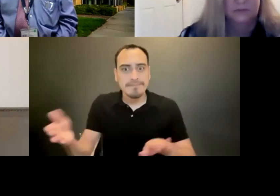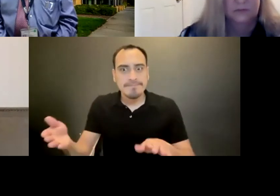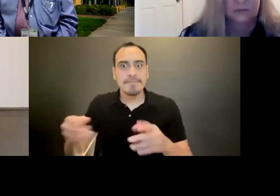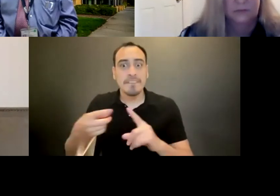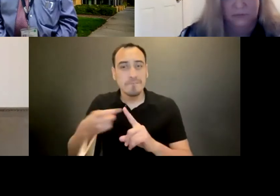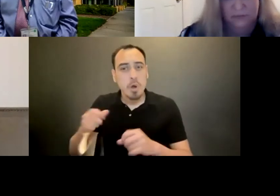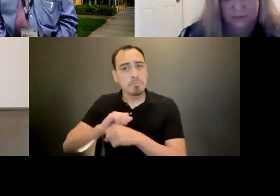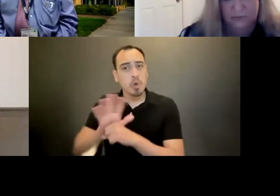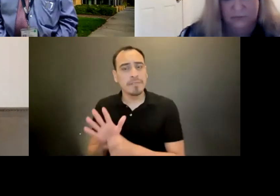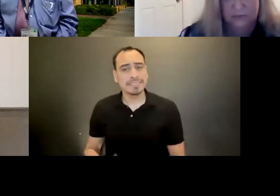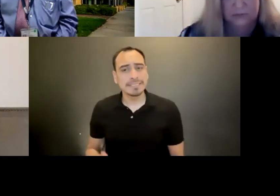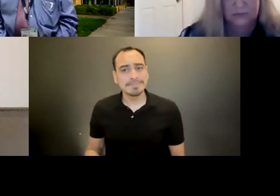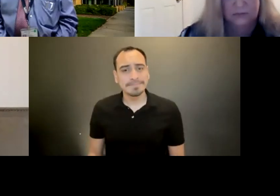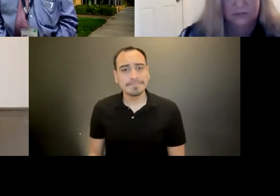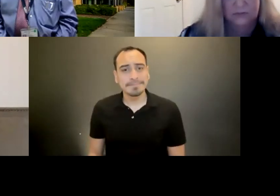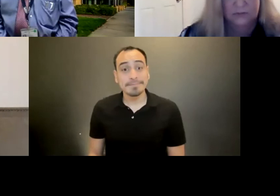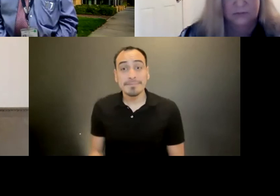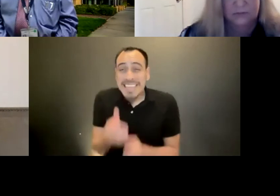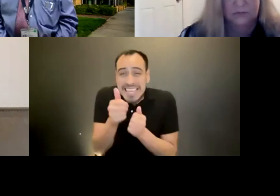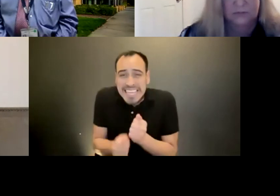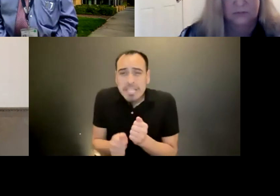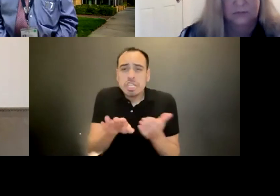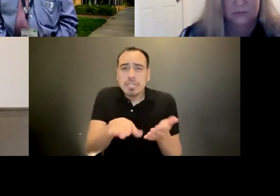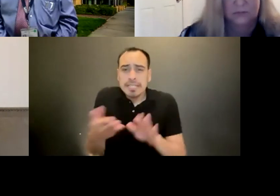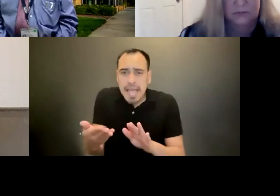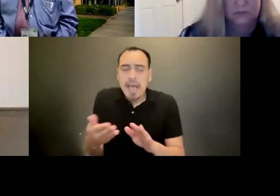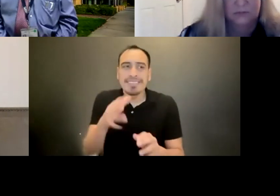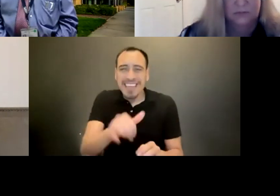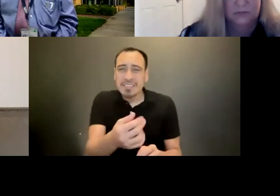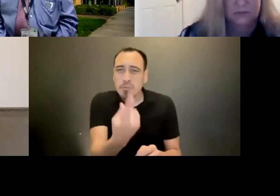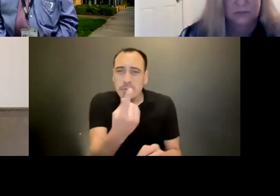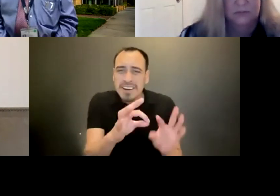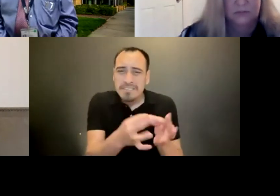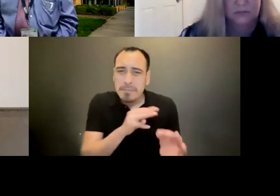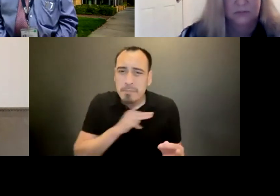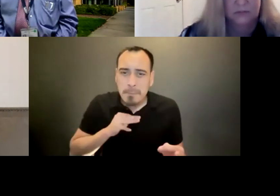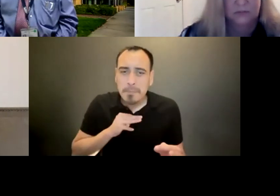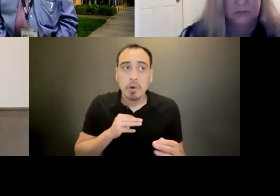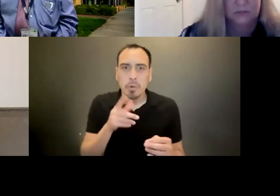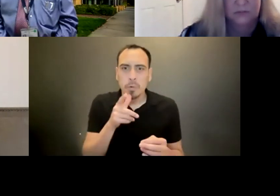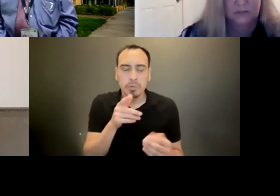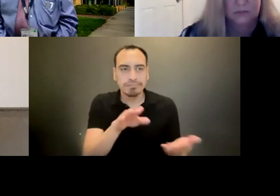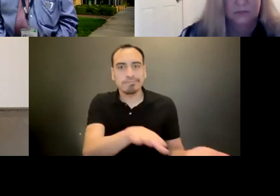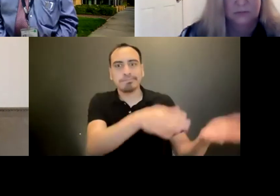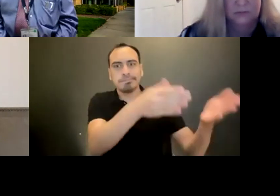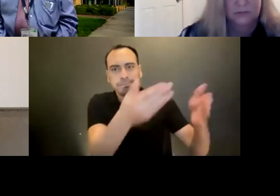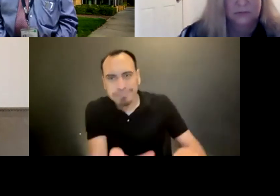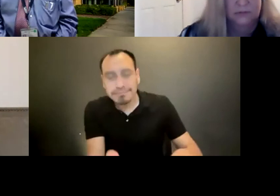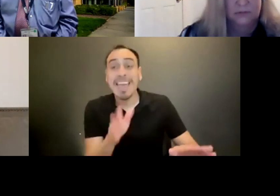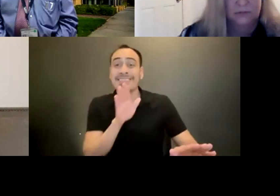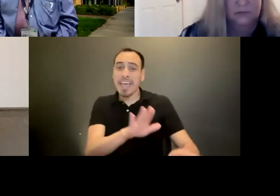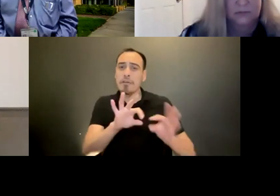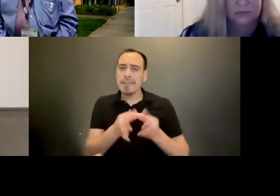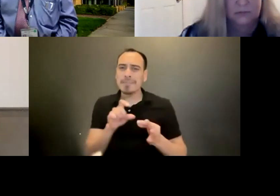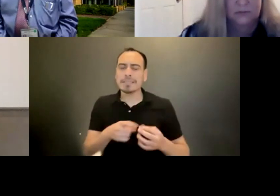represent a family that is still hurting, that is still having to heal. So that's one of the difficult things in public health, is